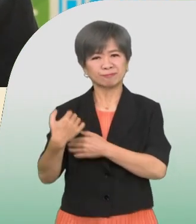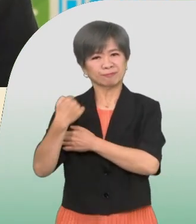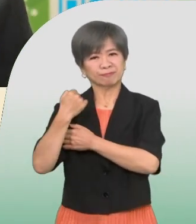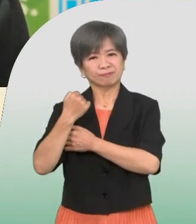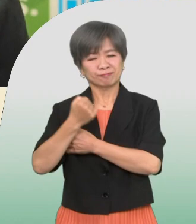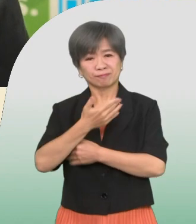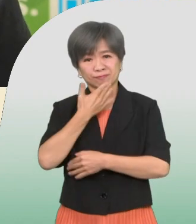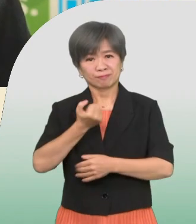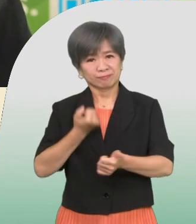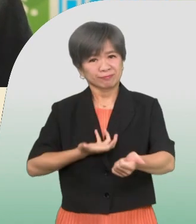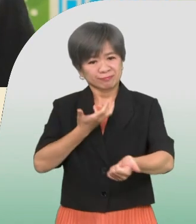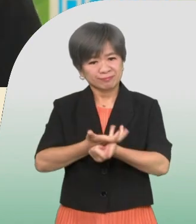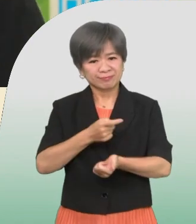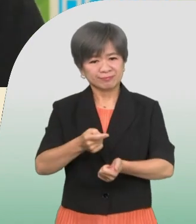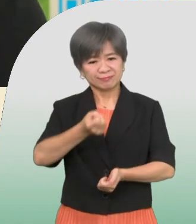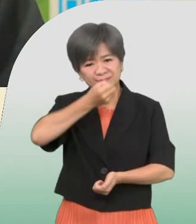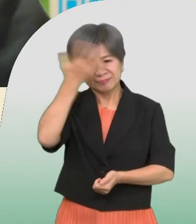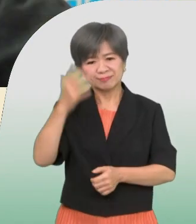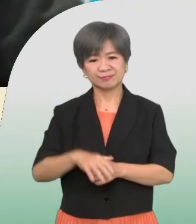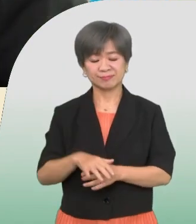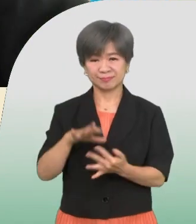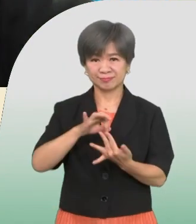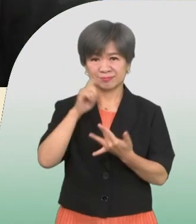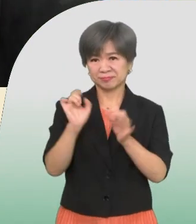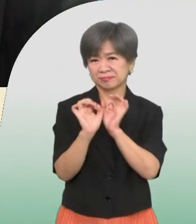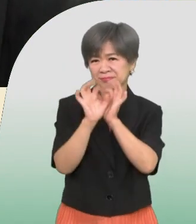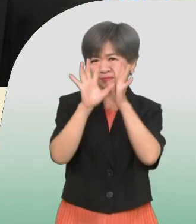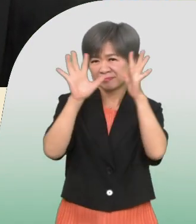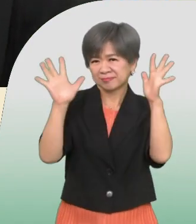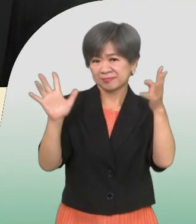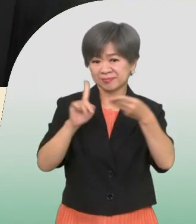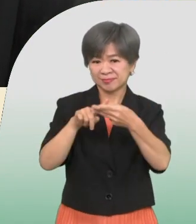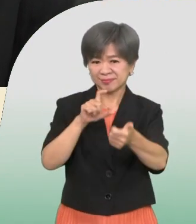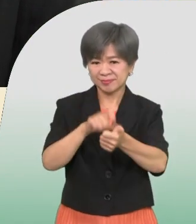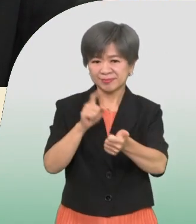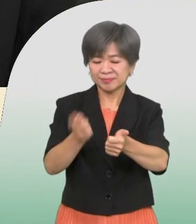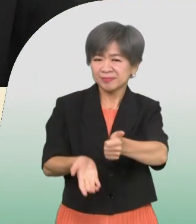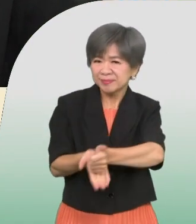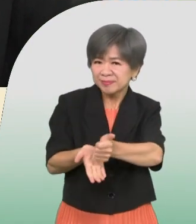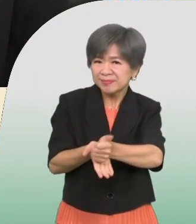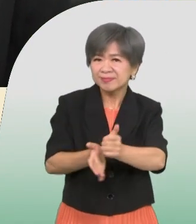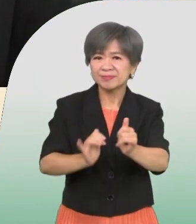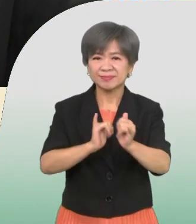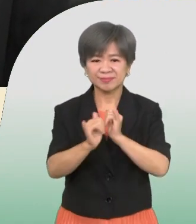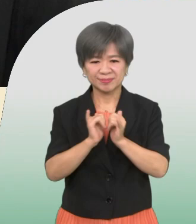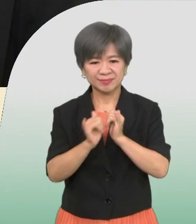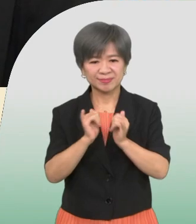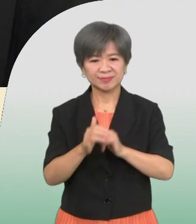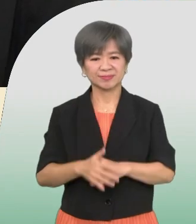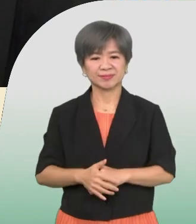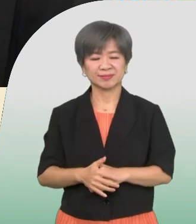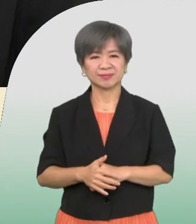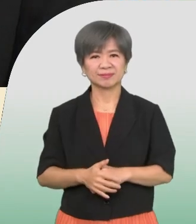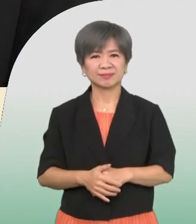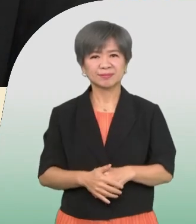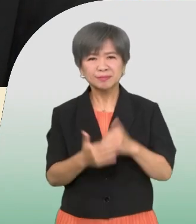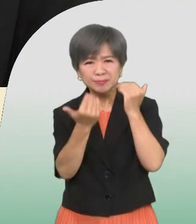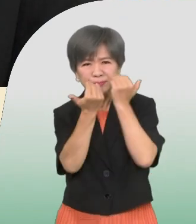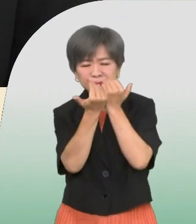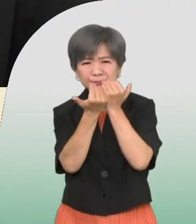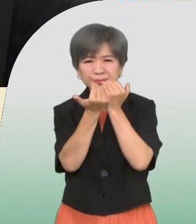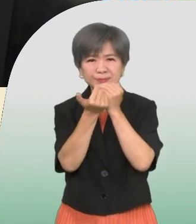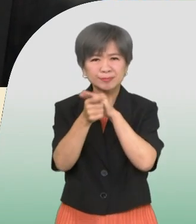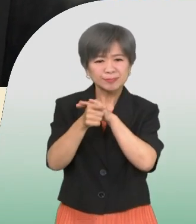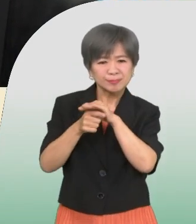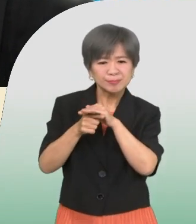people. We went with the theme of shine, so it's a mixture of encouraging people to shine in their own lives